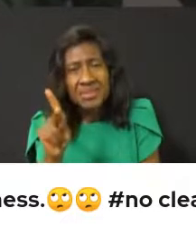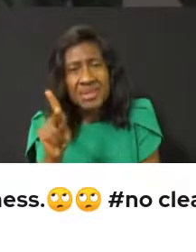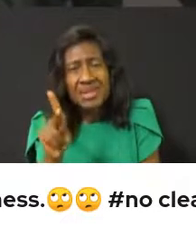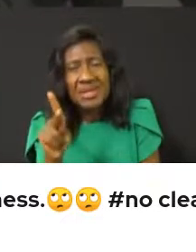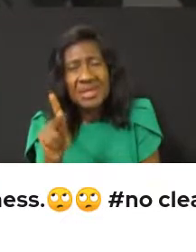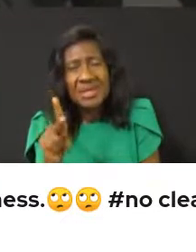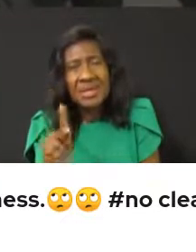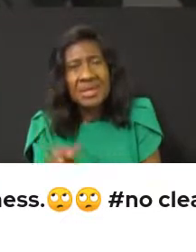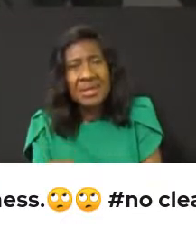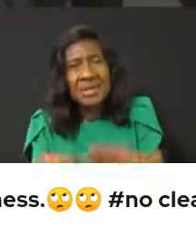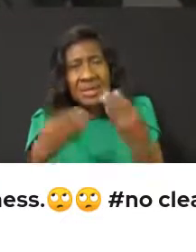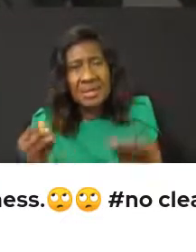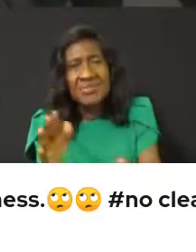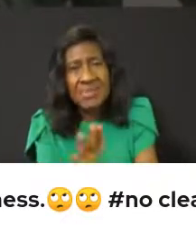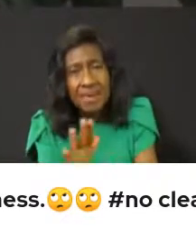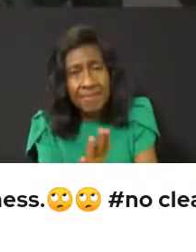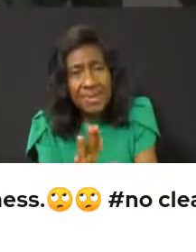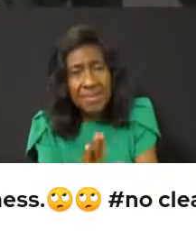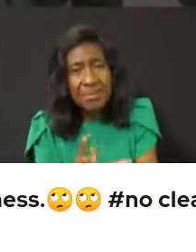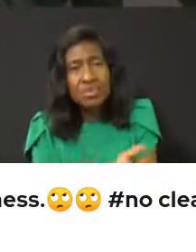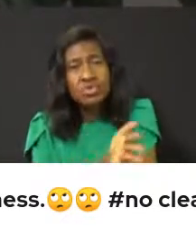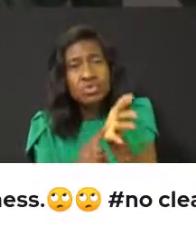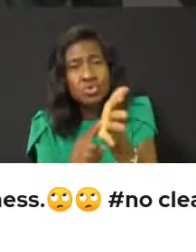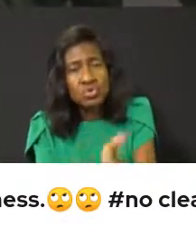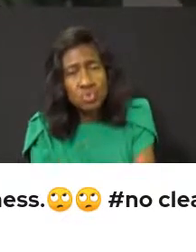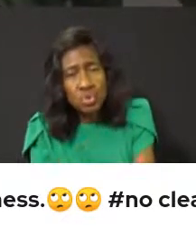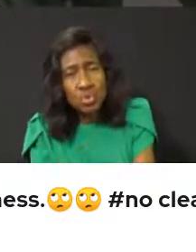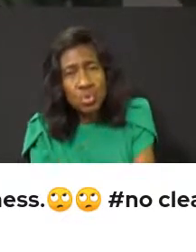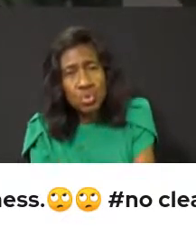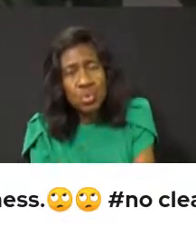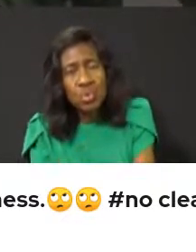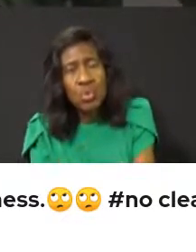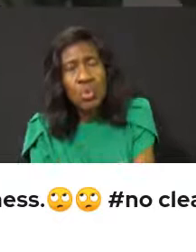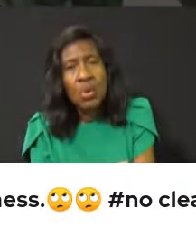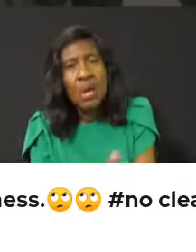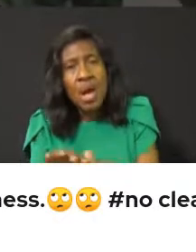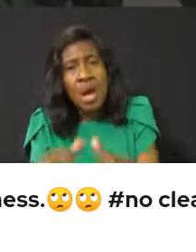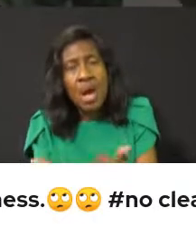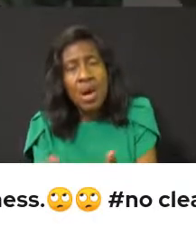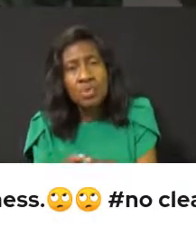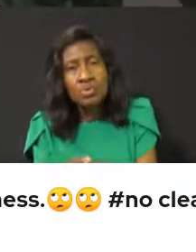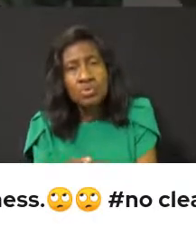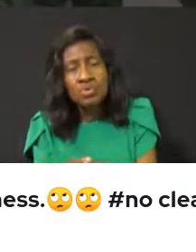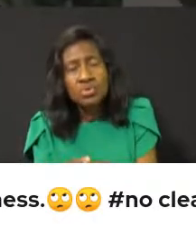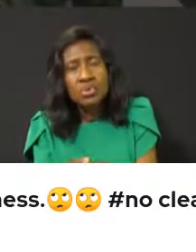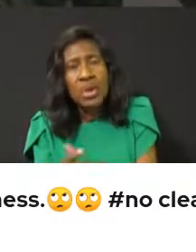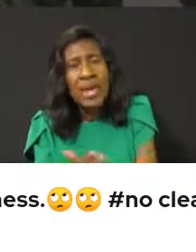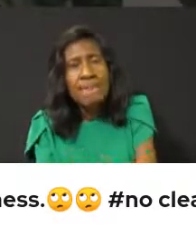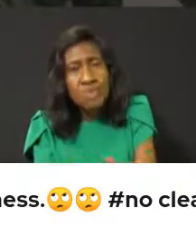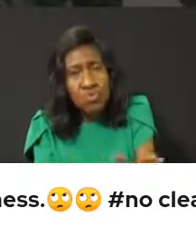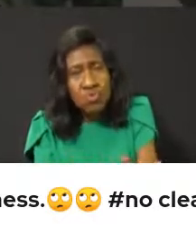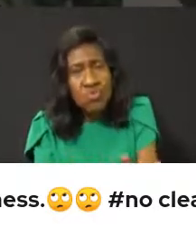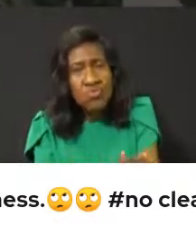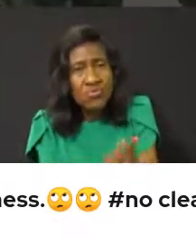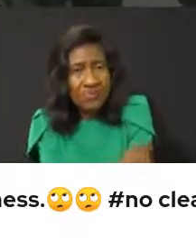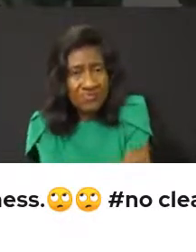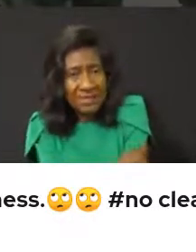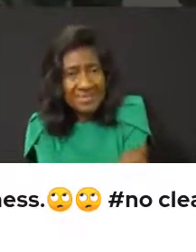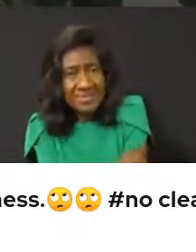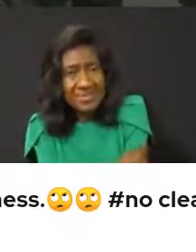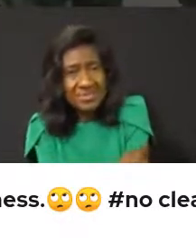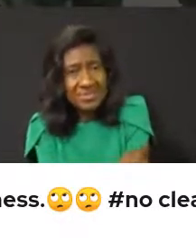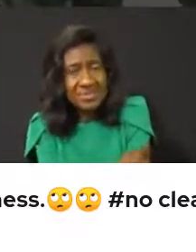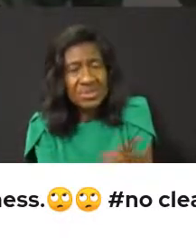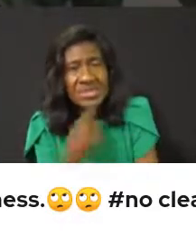useful document showing all sorts of different combinations and how to improve vaccination should you need to, and all sorts of combinations that work,